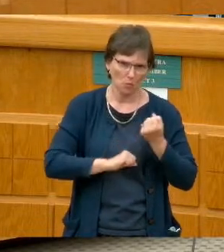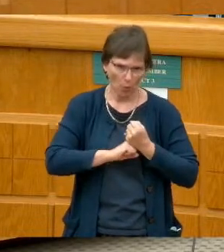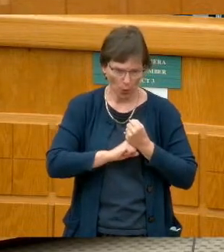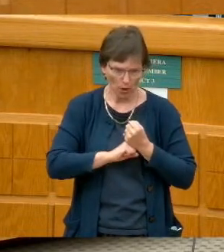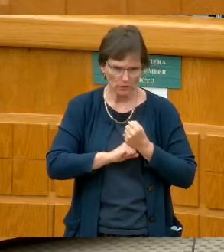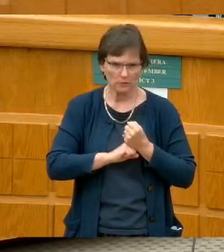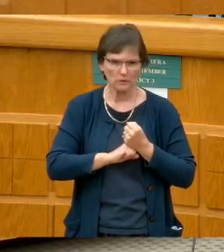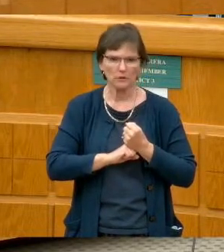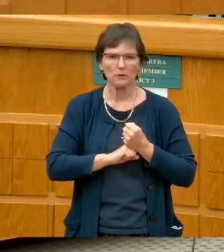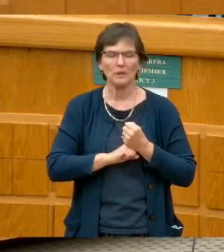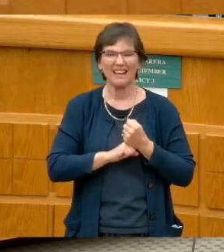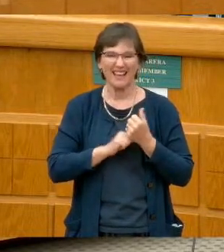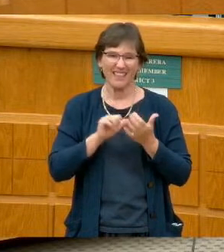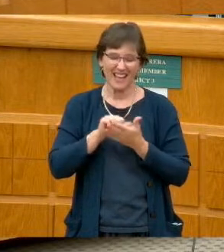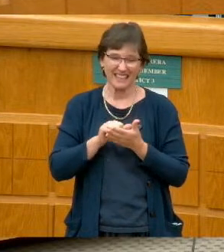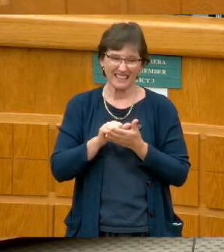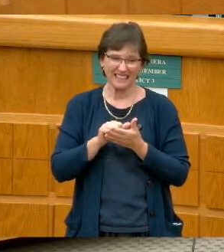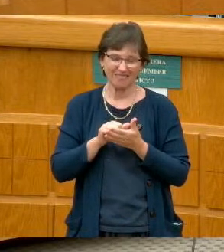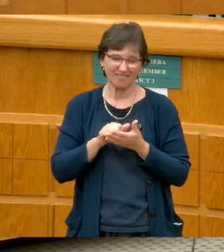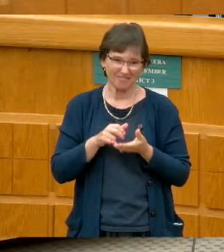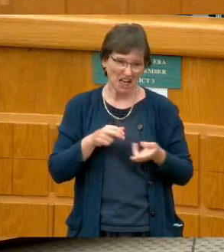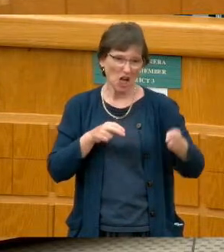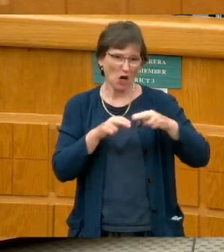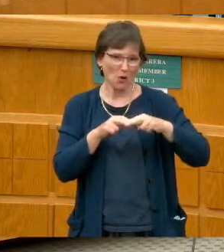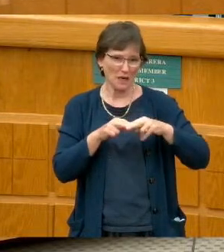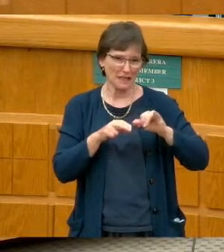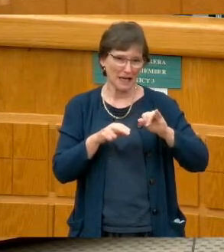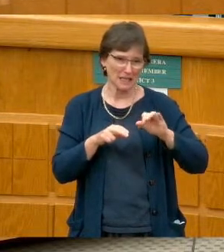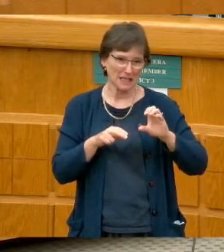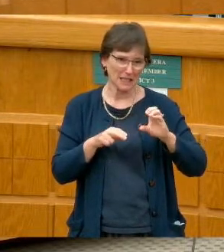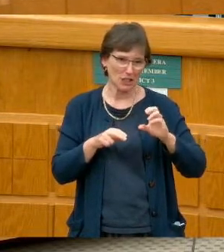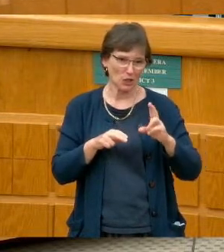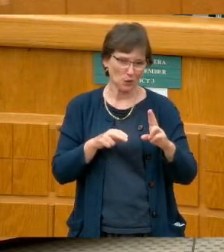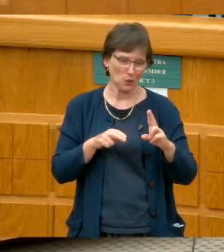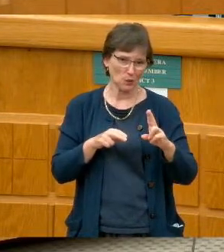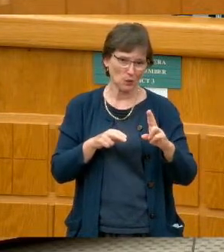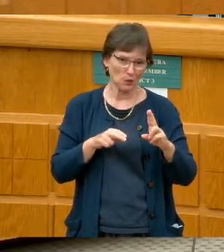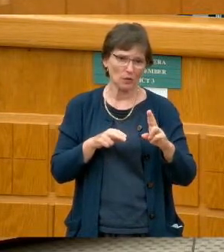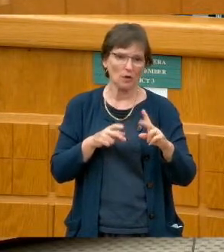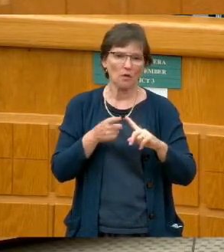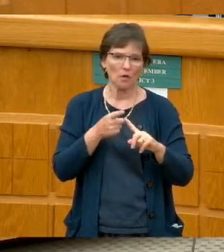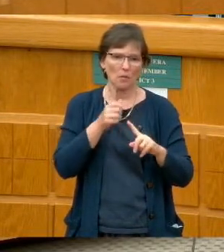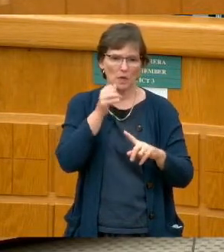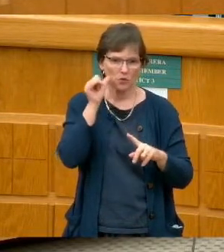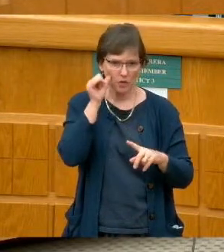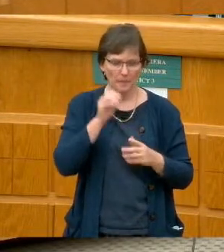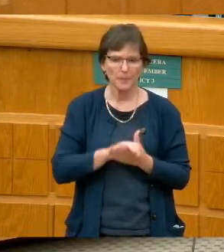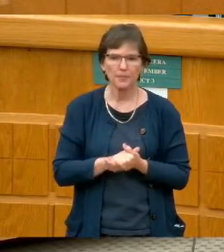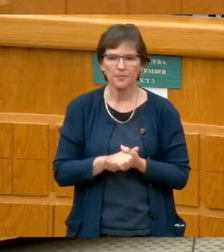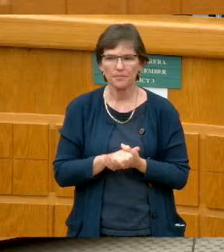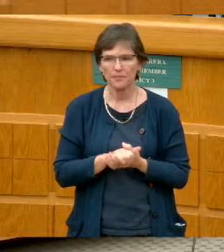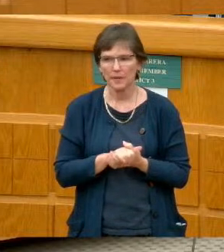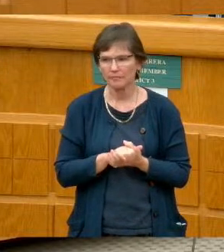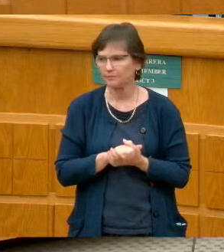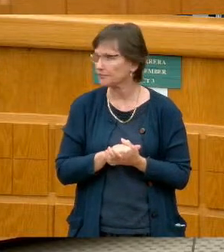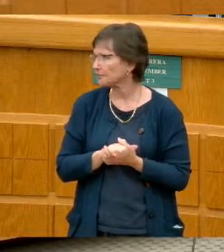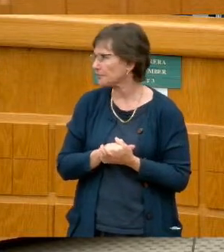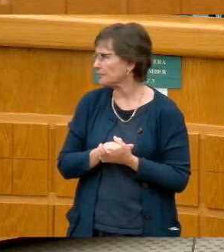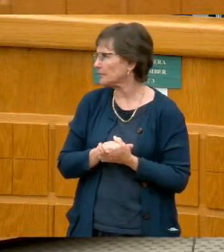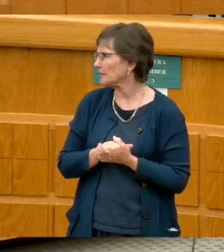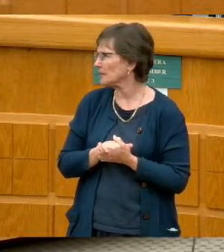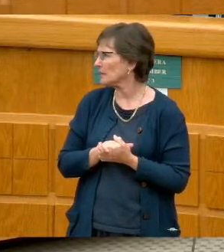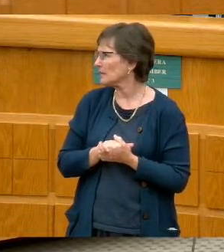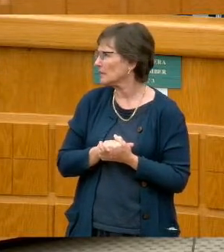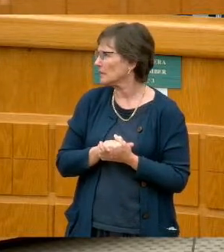more than yesterday. Yesterday we had 111 persons in ICU, and so 3 more. You can see the trend line